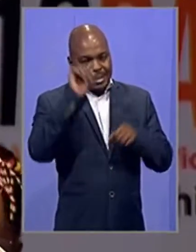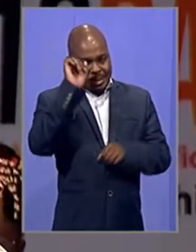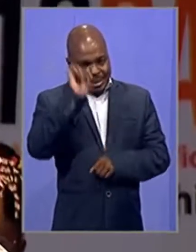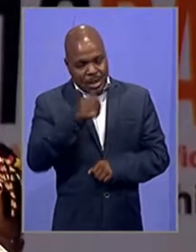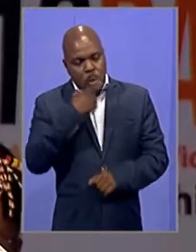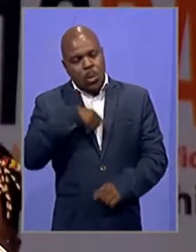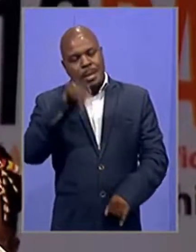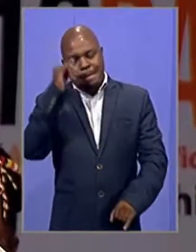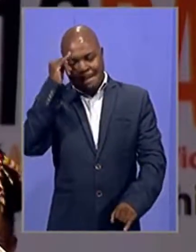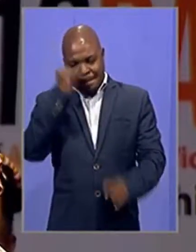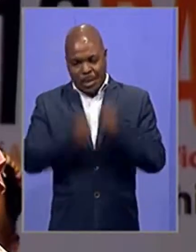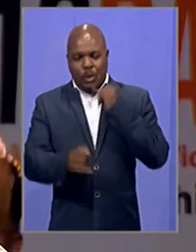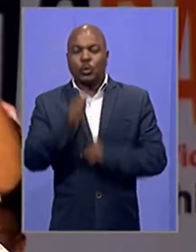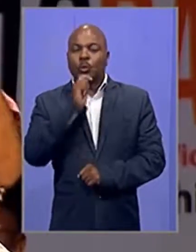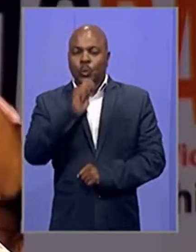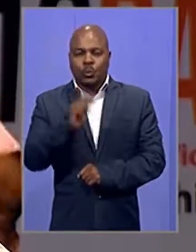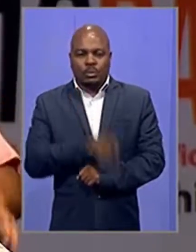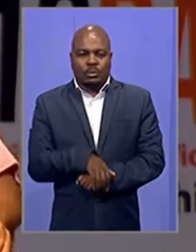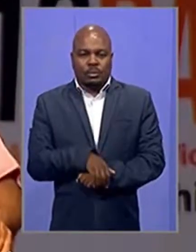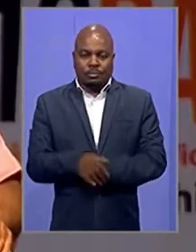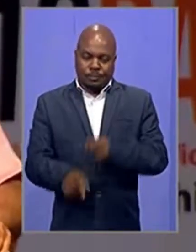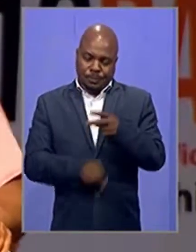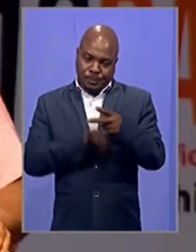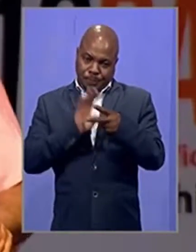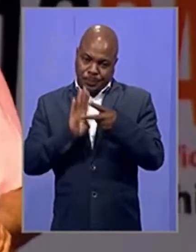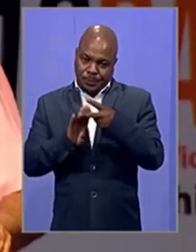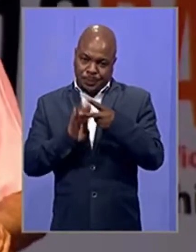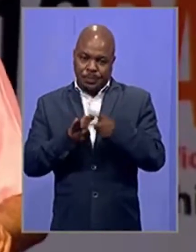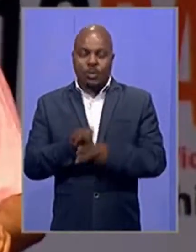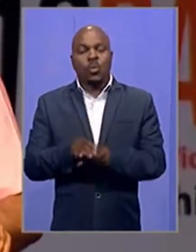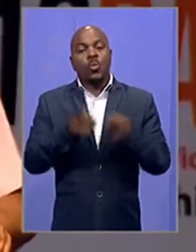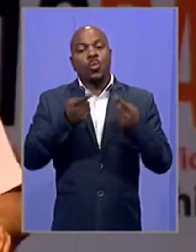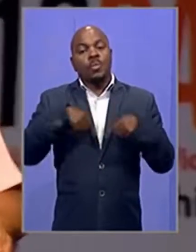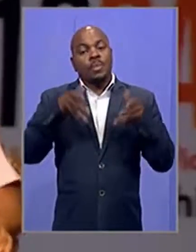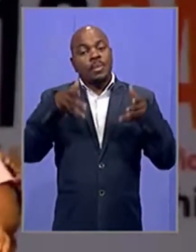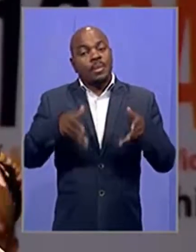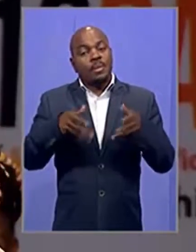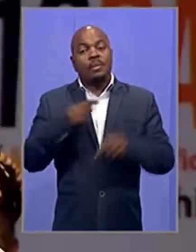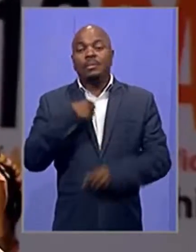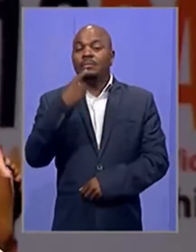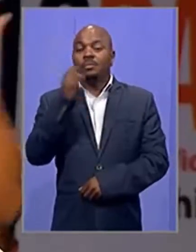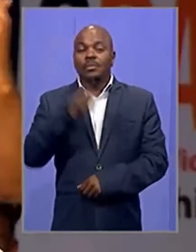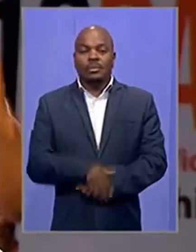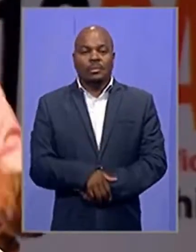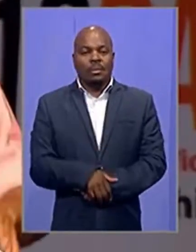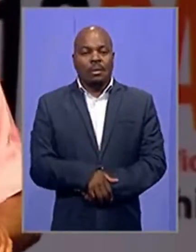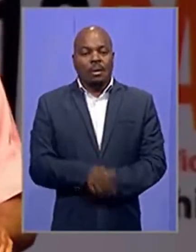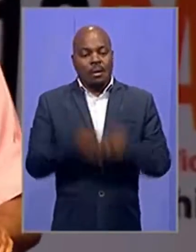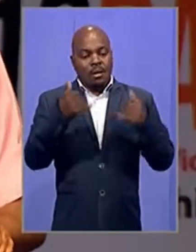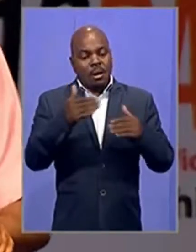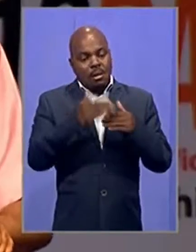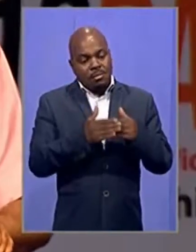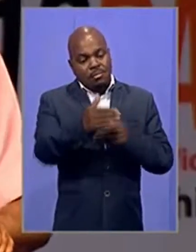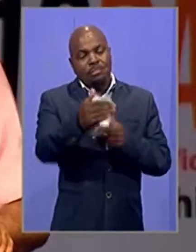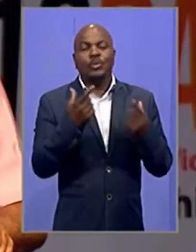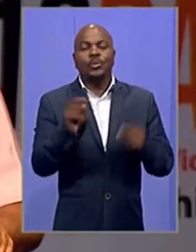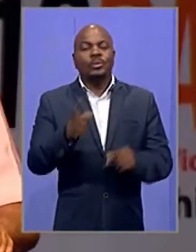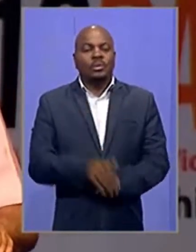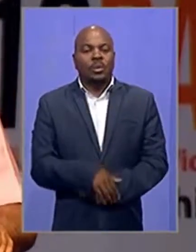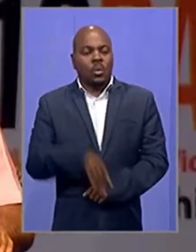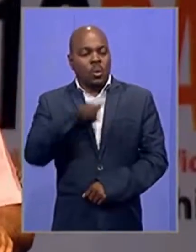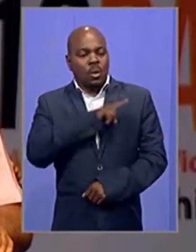we messed it up. Number two, we are here to say what now is the way forward.